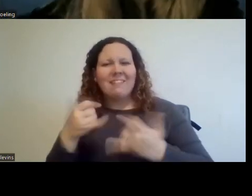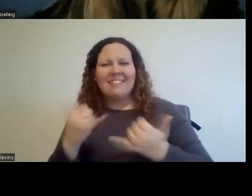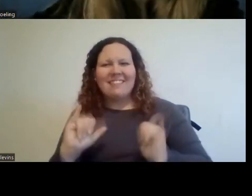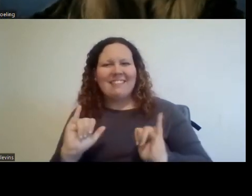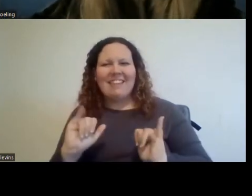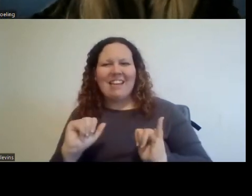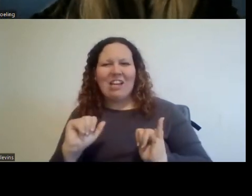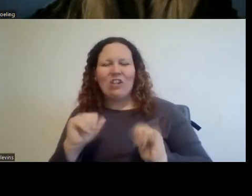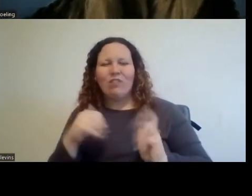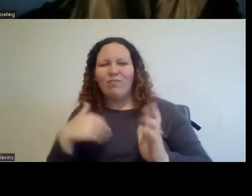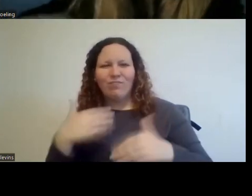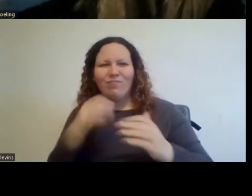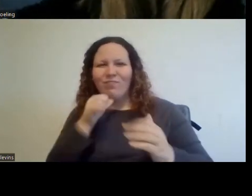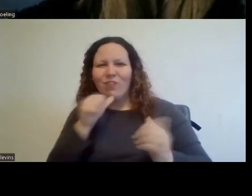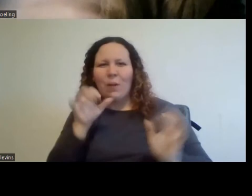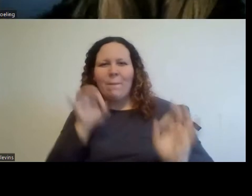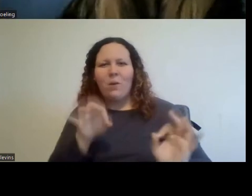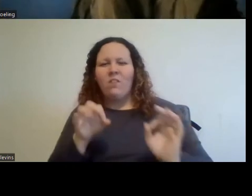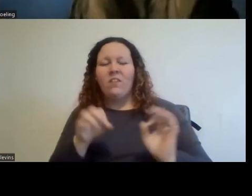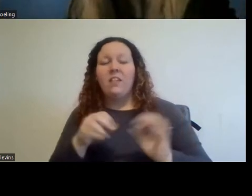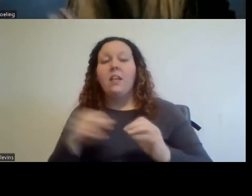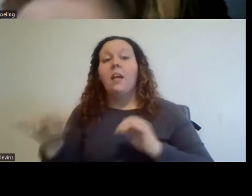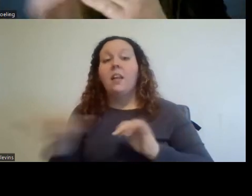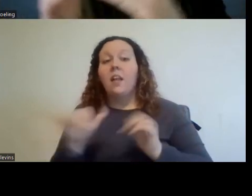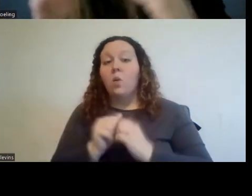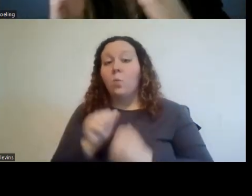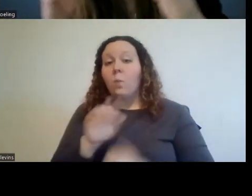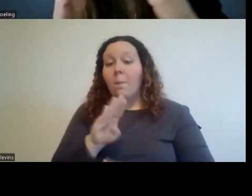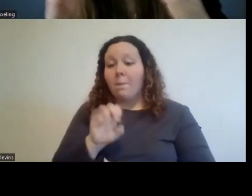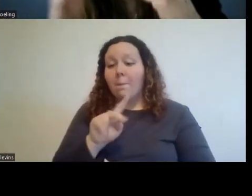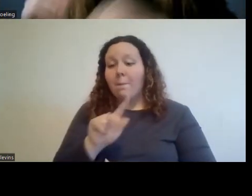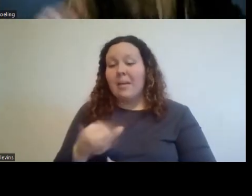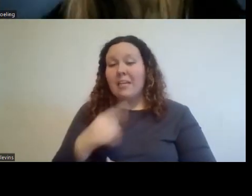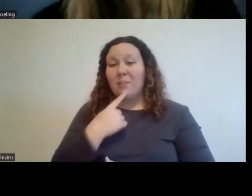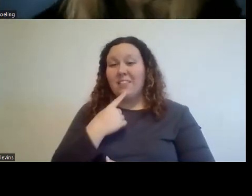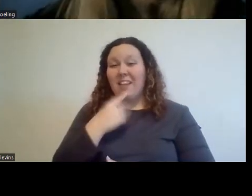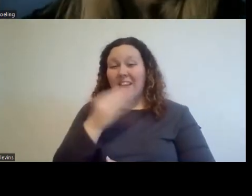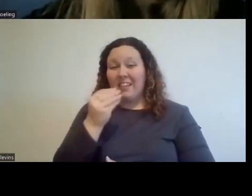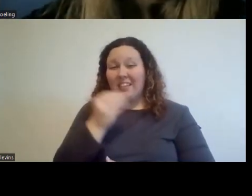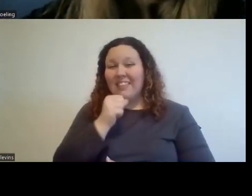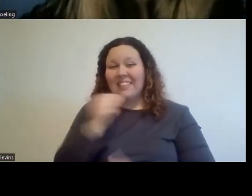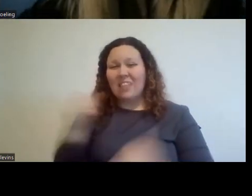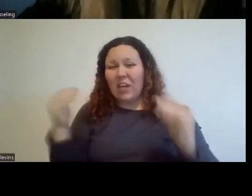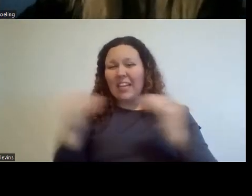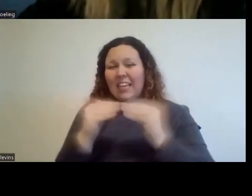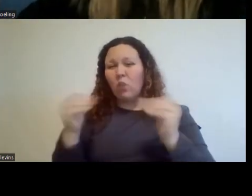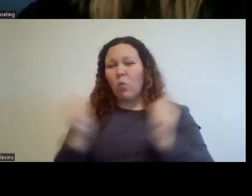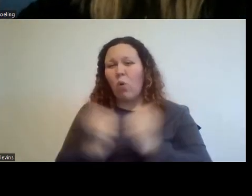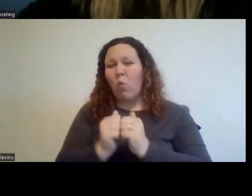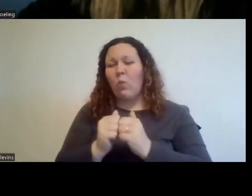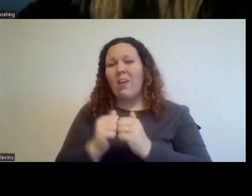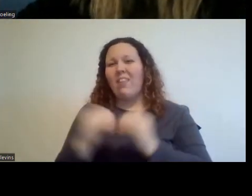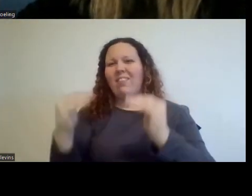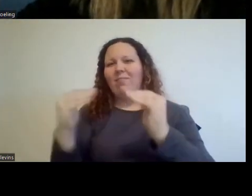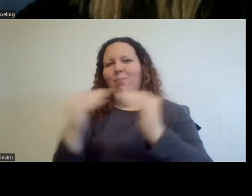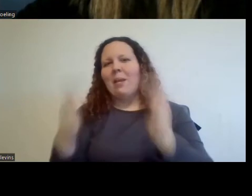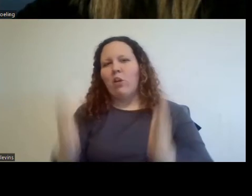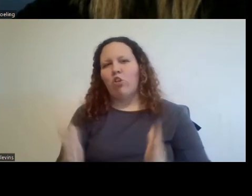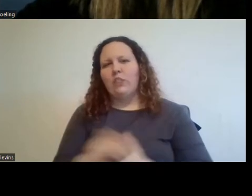still with FM. And like Becky was saying, it's not equal with the peers.